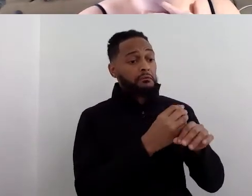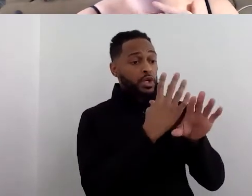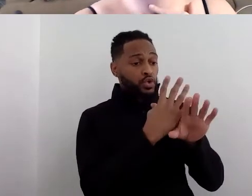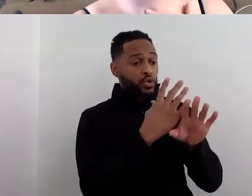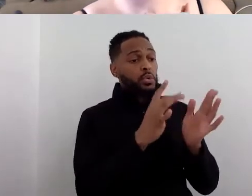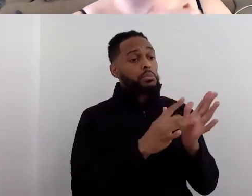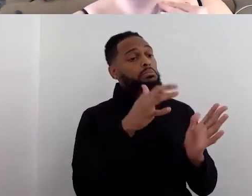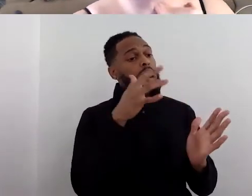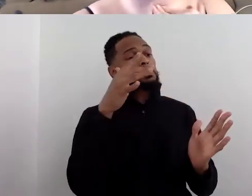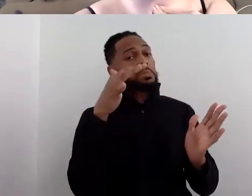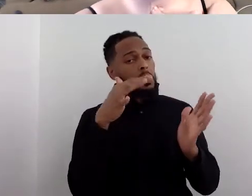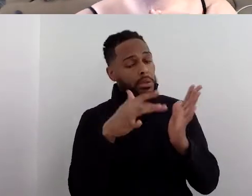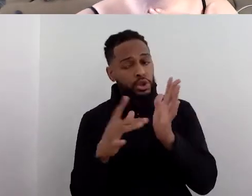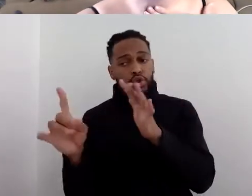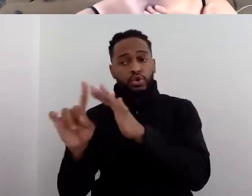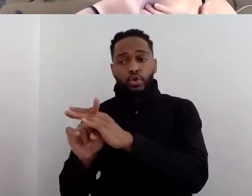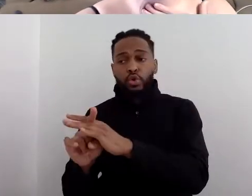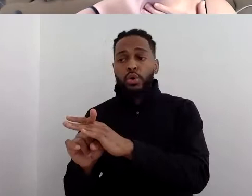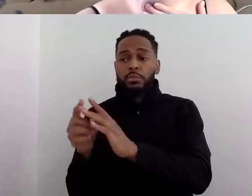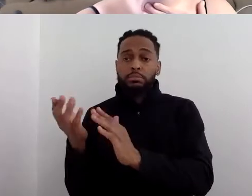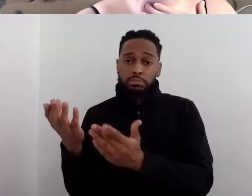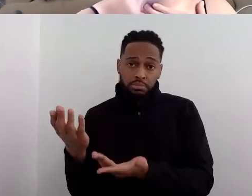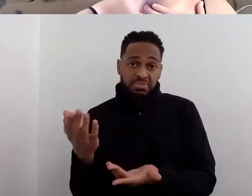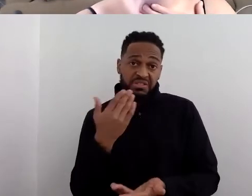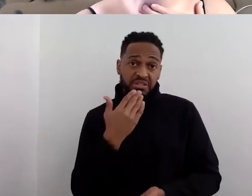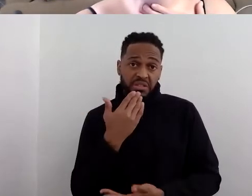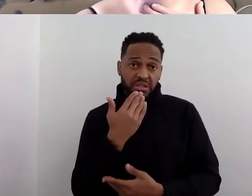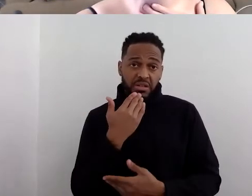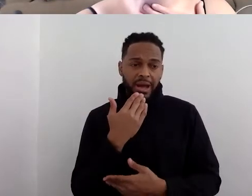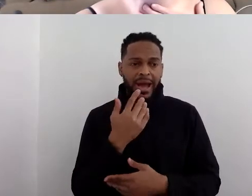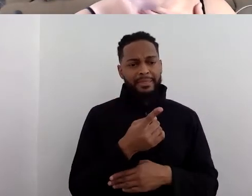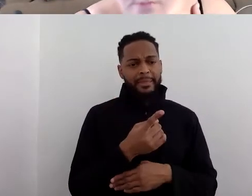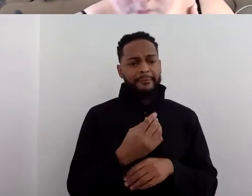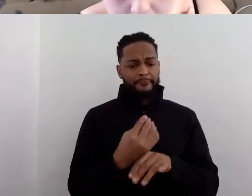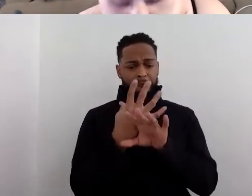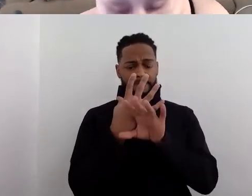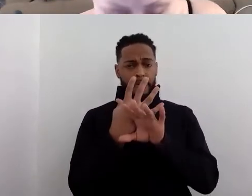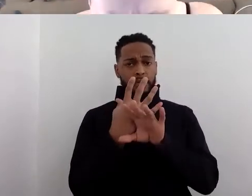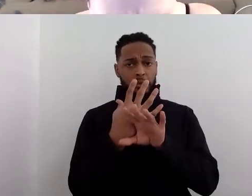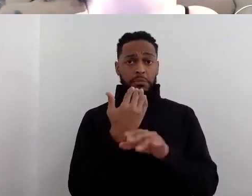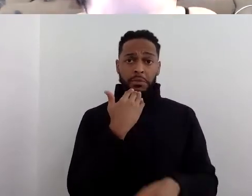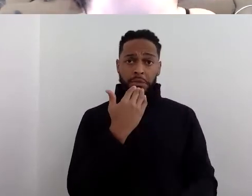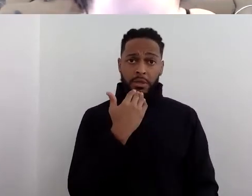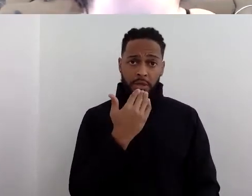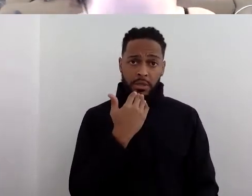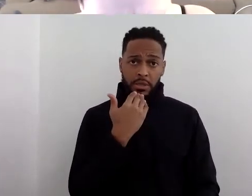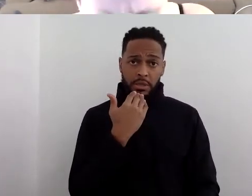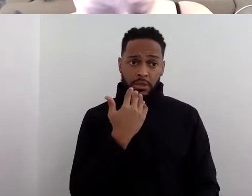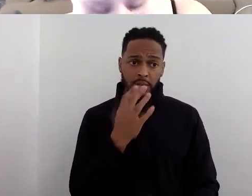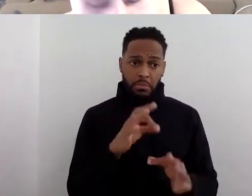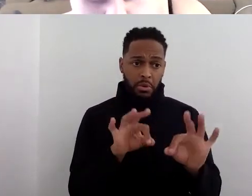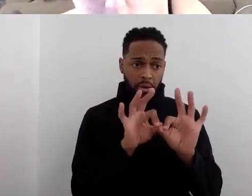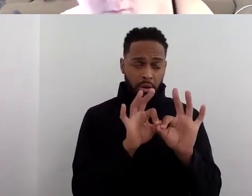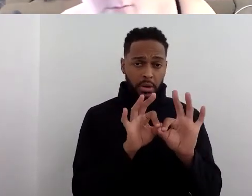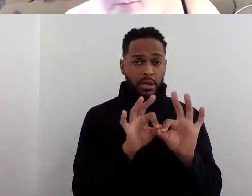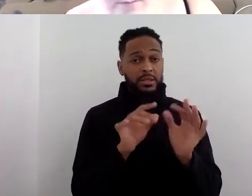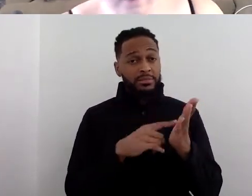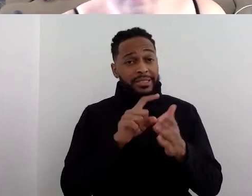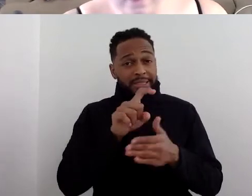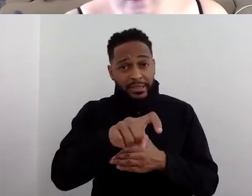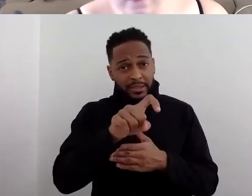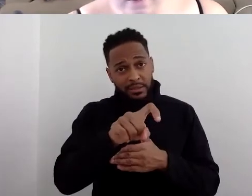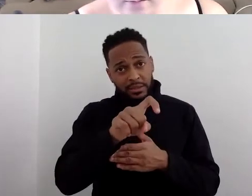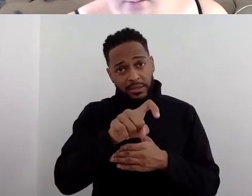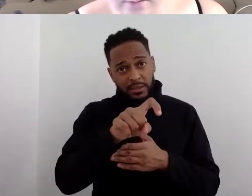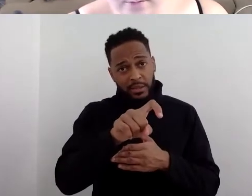there's a role for video visits, and I don't think that they're going anywhere. Sometimes they're just a necessity. I mean, I have patients that use